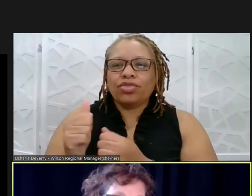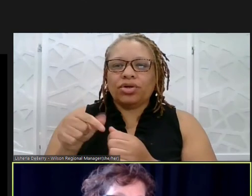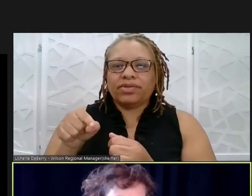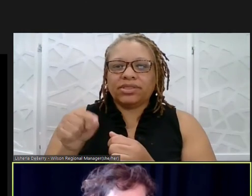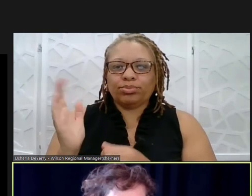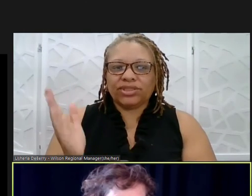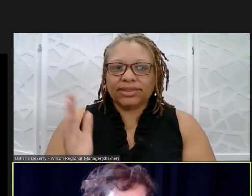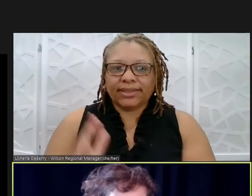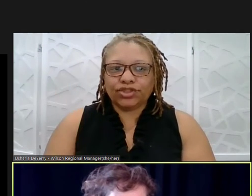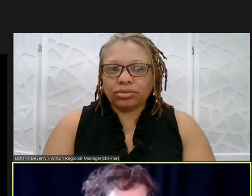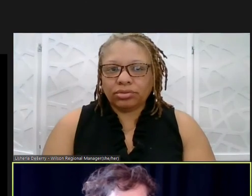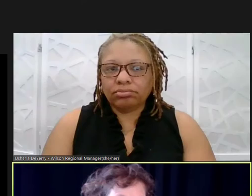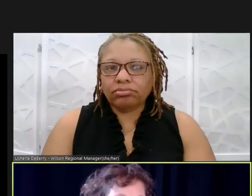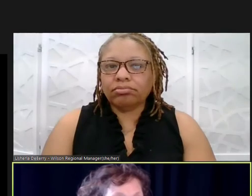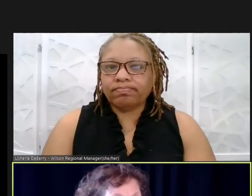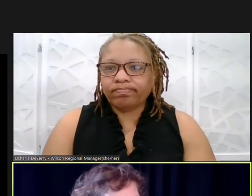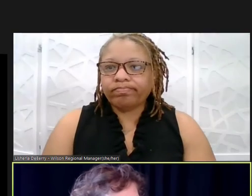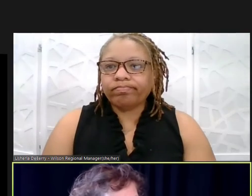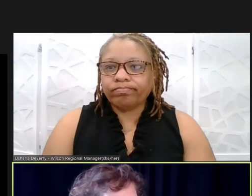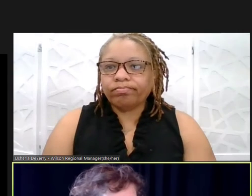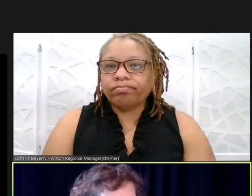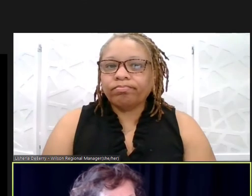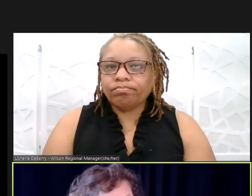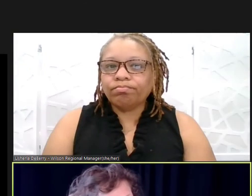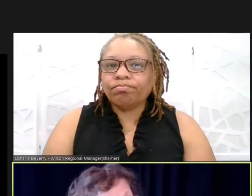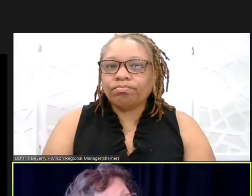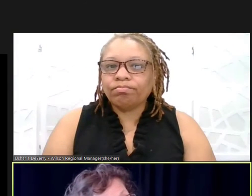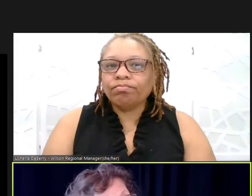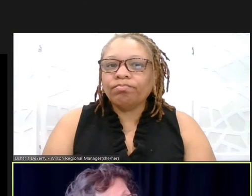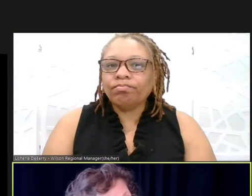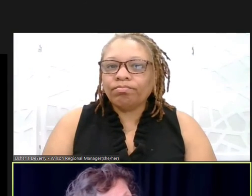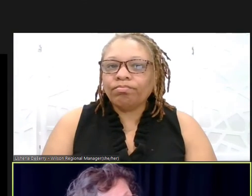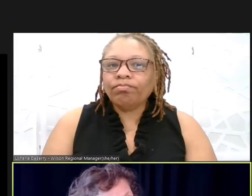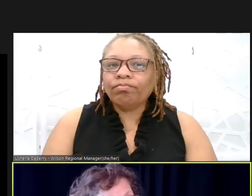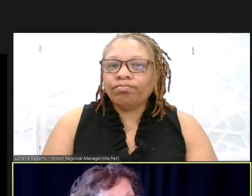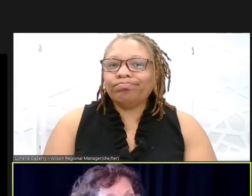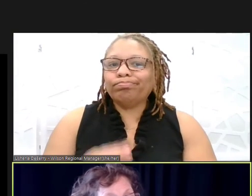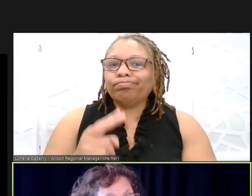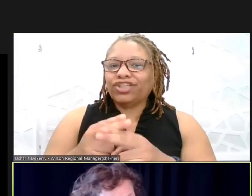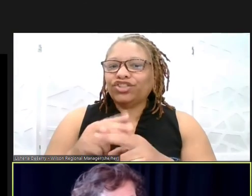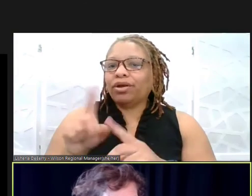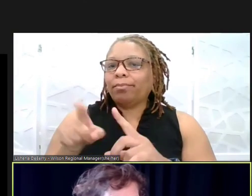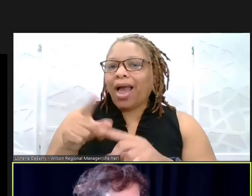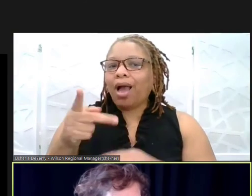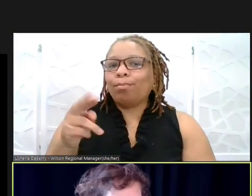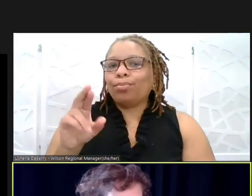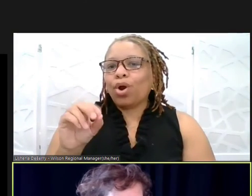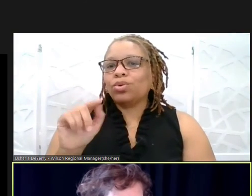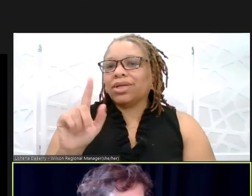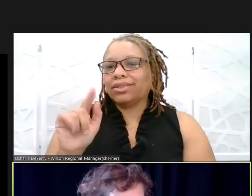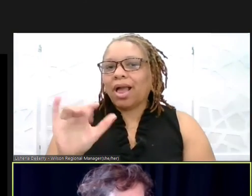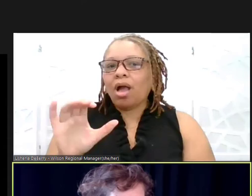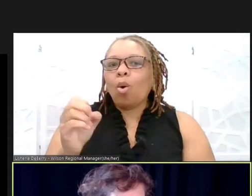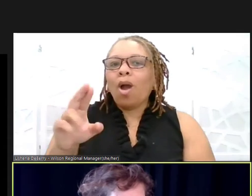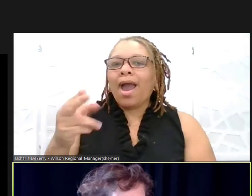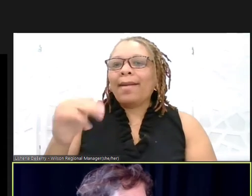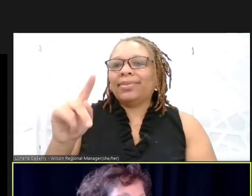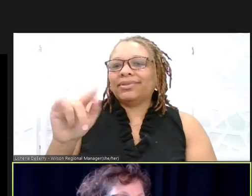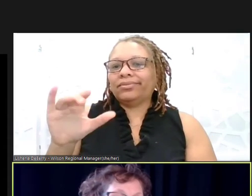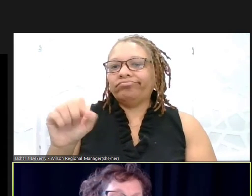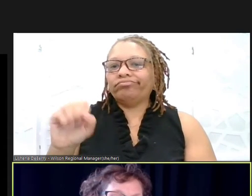support service providers. And those support service providers help give them visual information throughout presentations or other meetings.